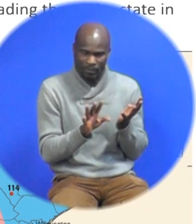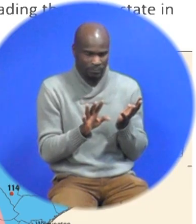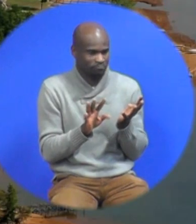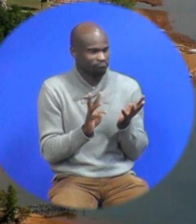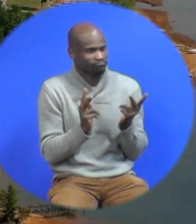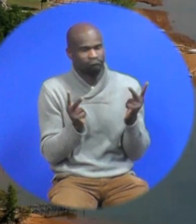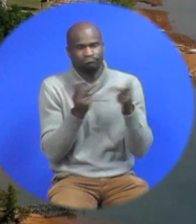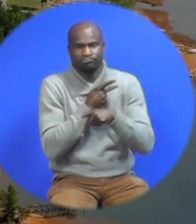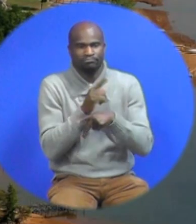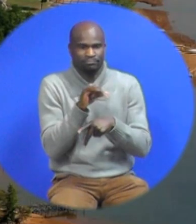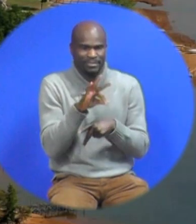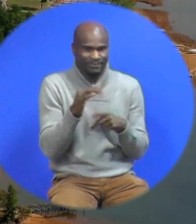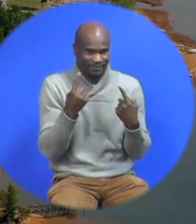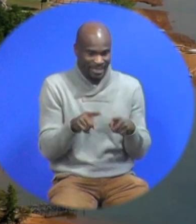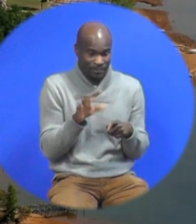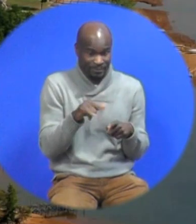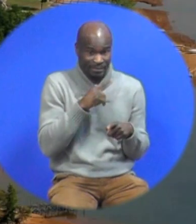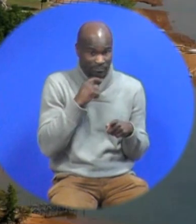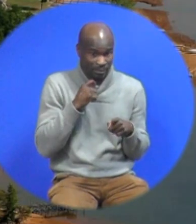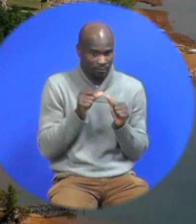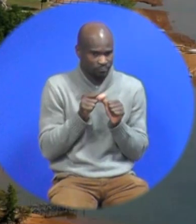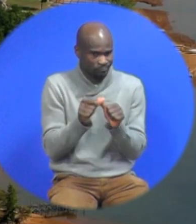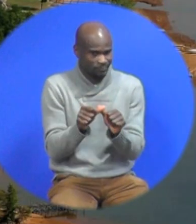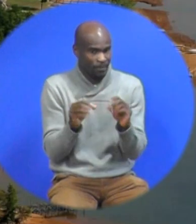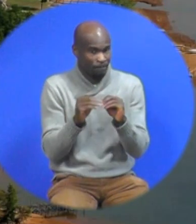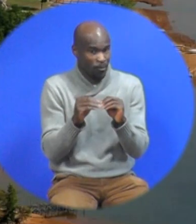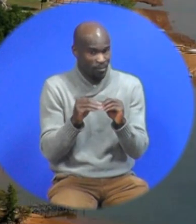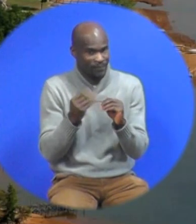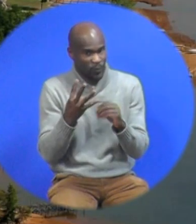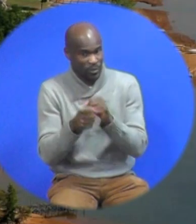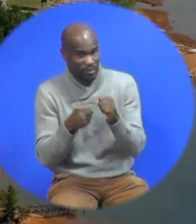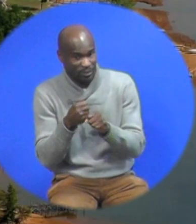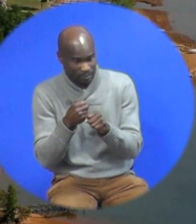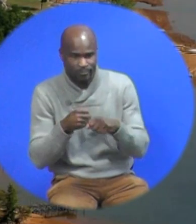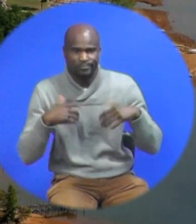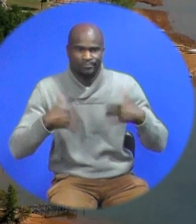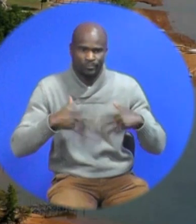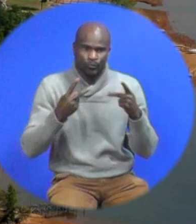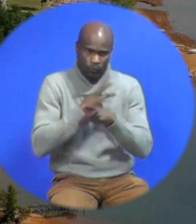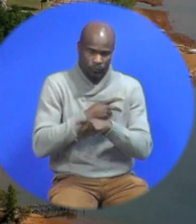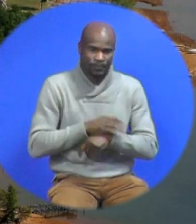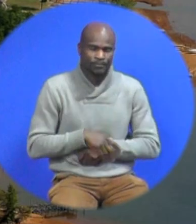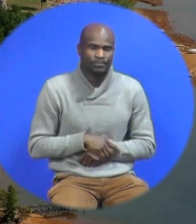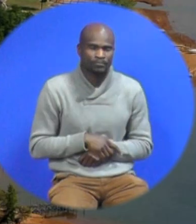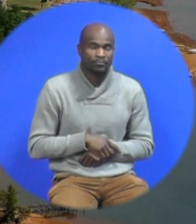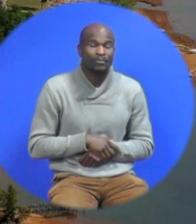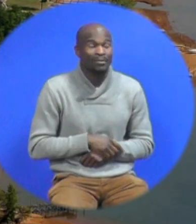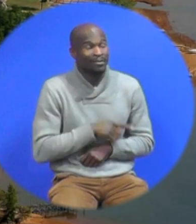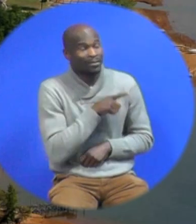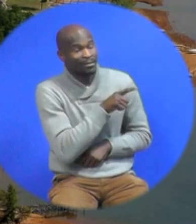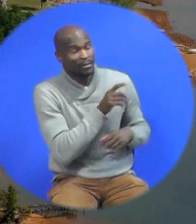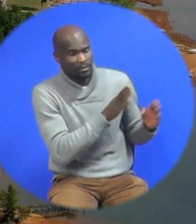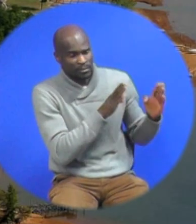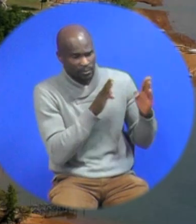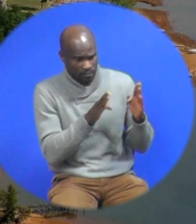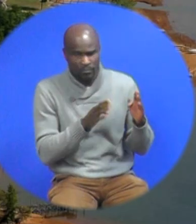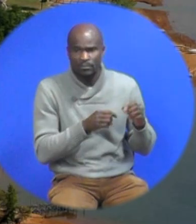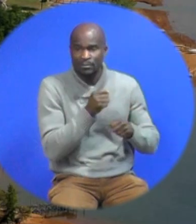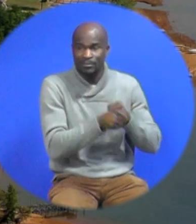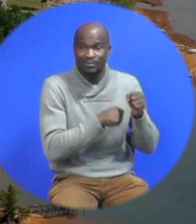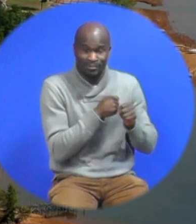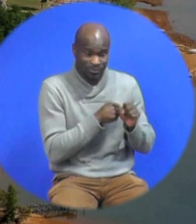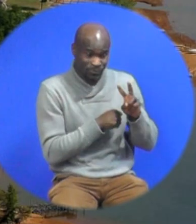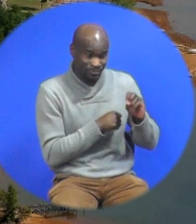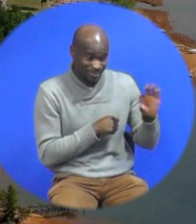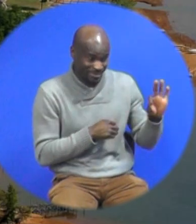4 years. Now, the 2007-2009 drought was the most severe drought ever in North Carolina